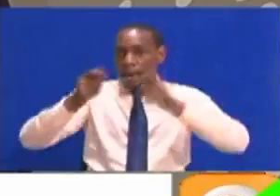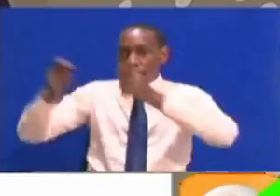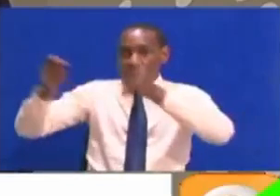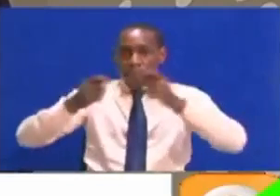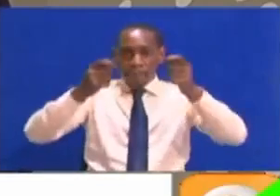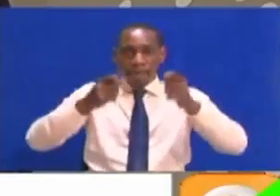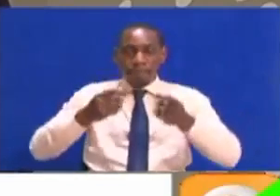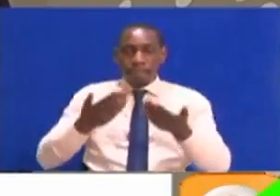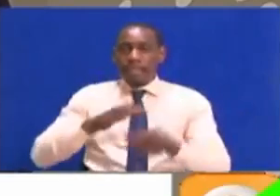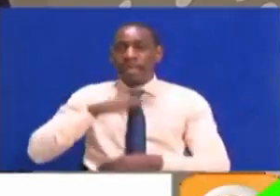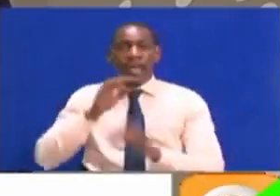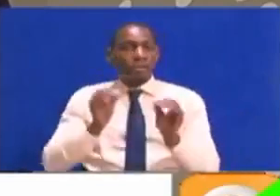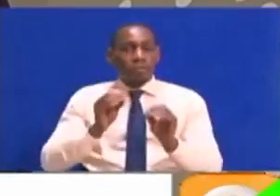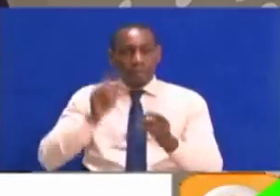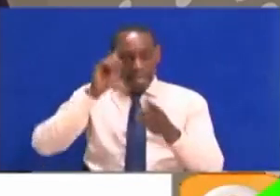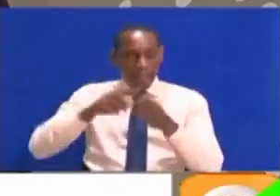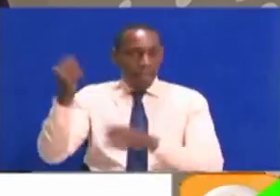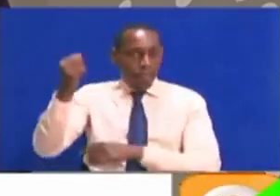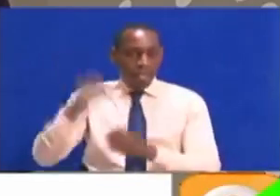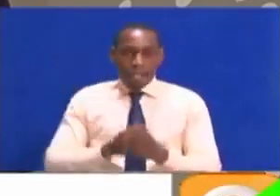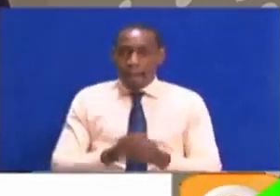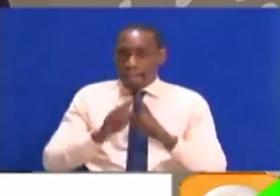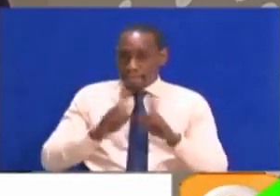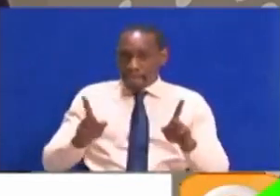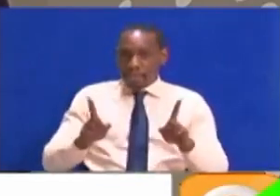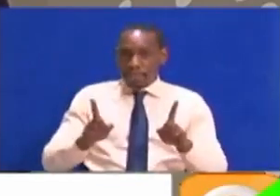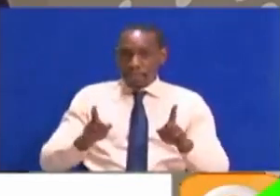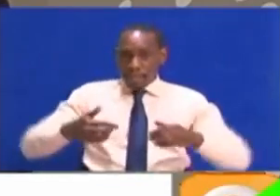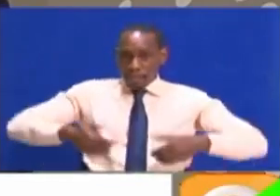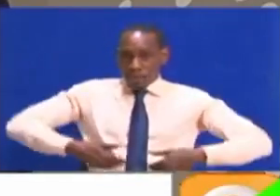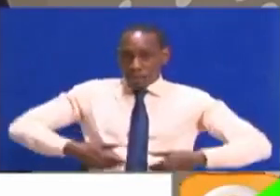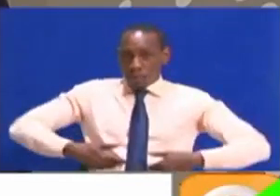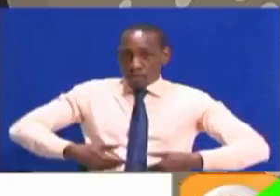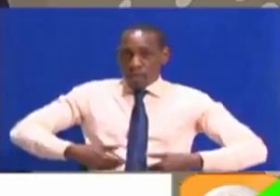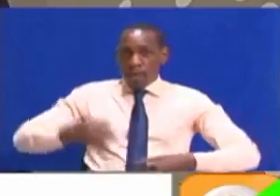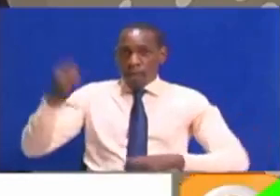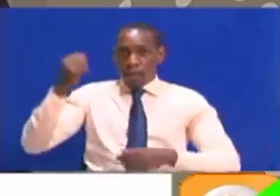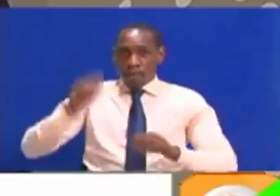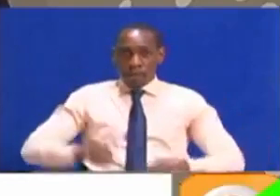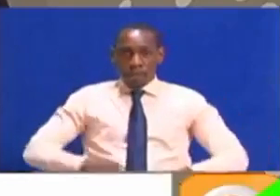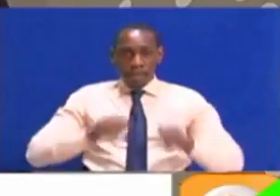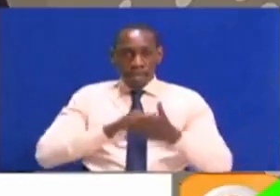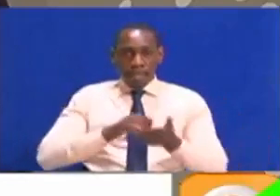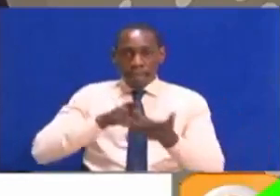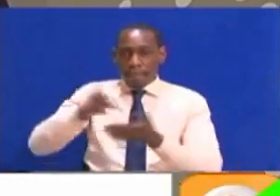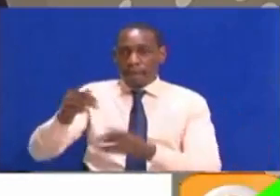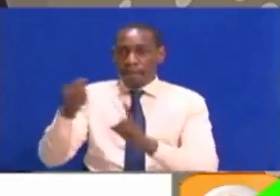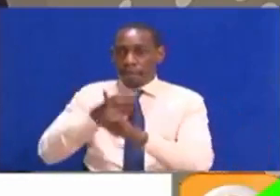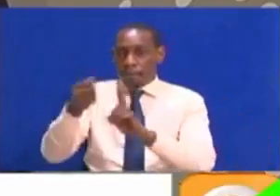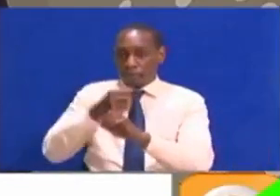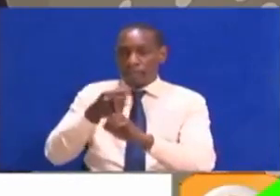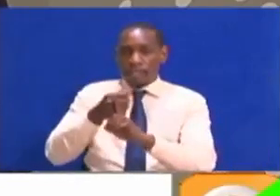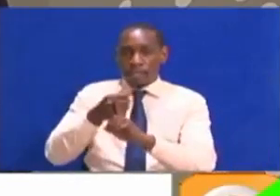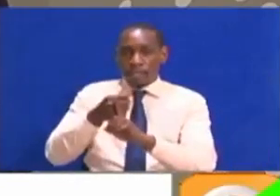or losing their lives for political reasons. But these sons and daughters of the political masters who finance violence and